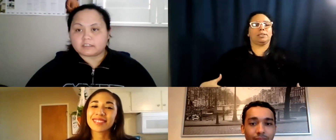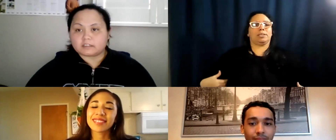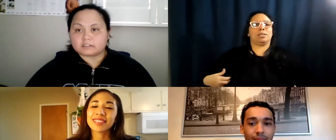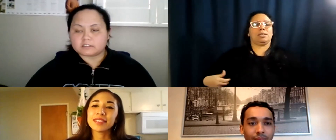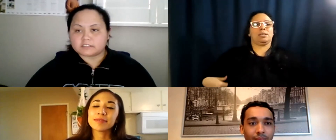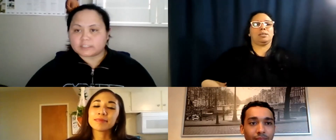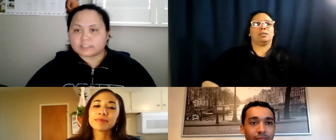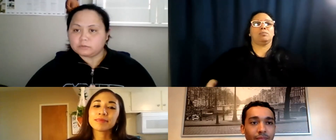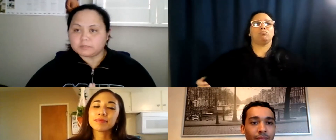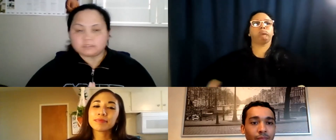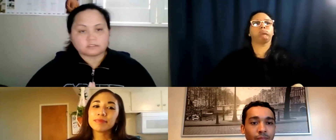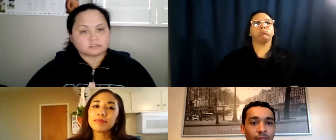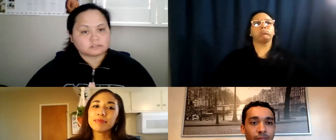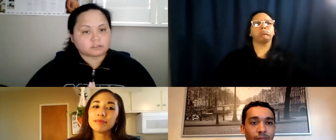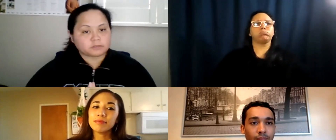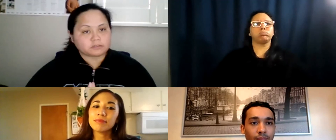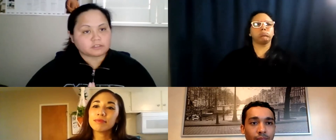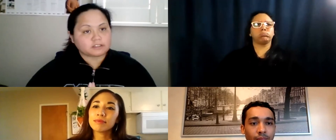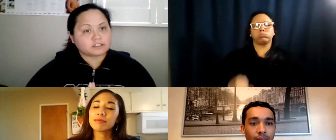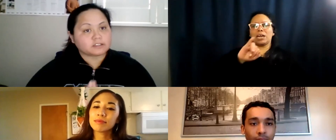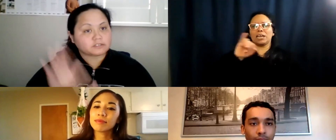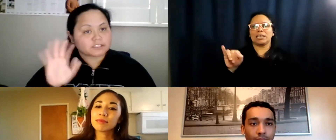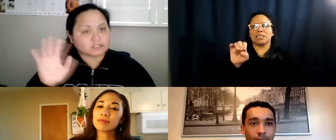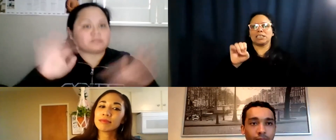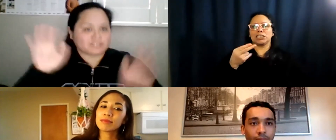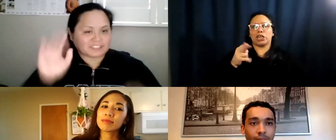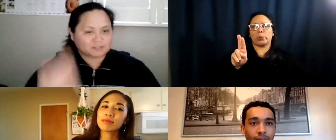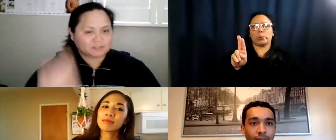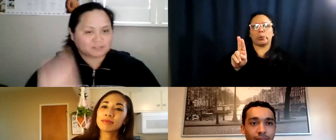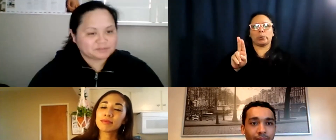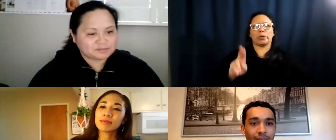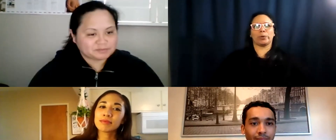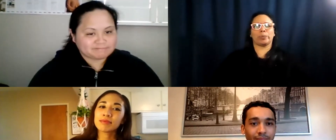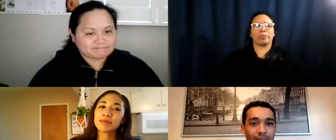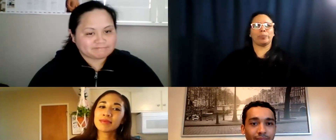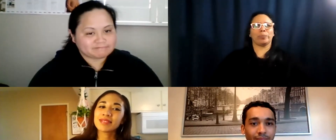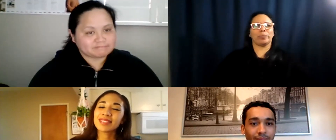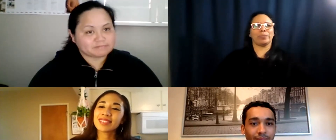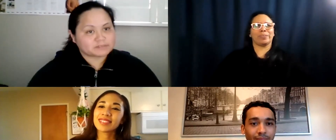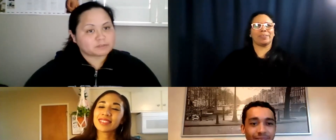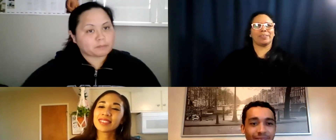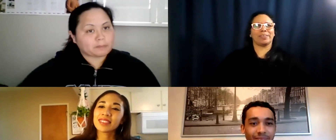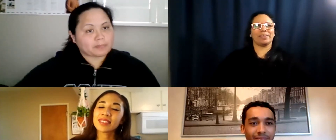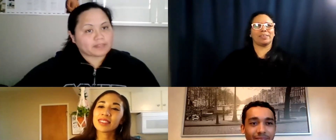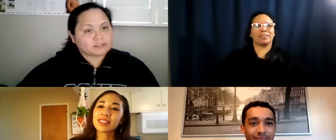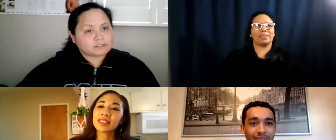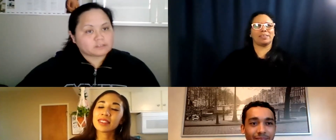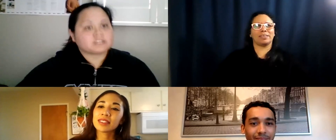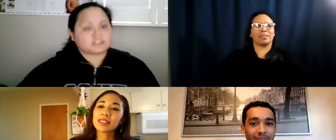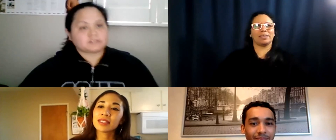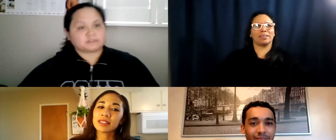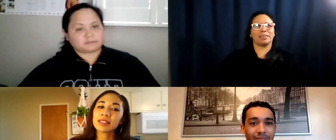let Jehu speak or unmute. Hello. Nice to meet you. Hello. My name is Jehu